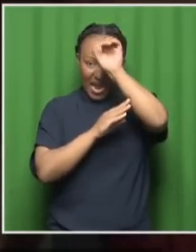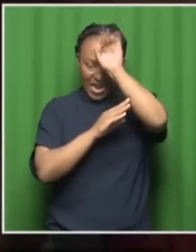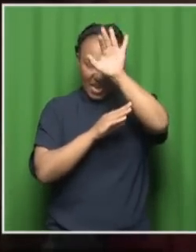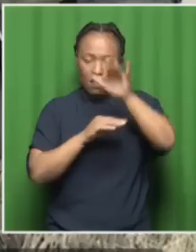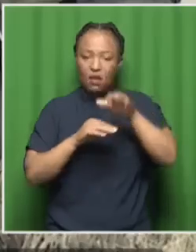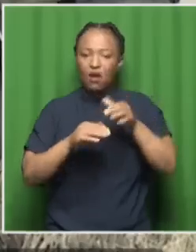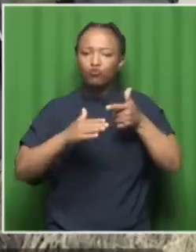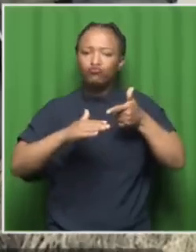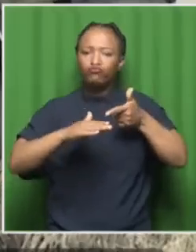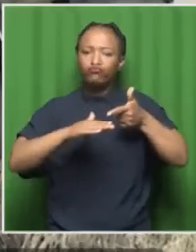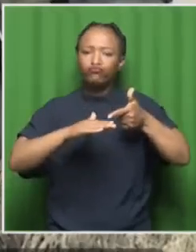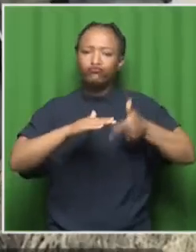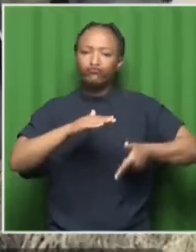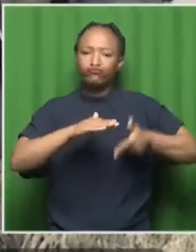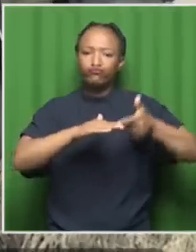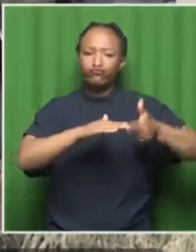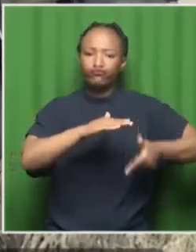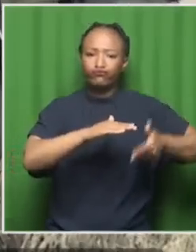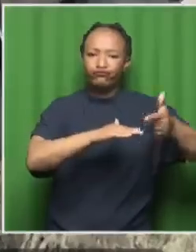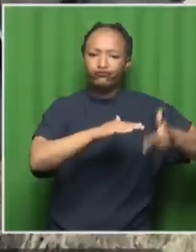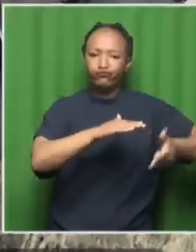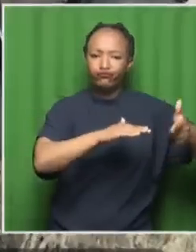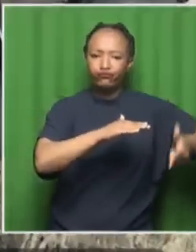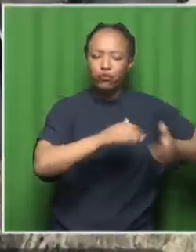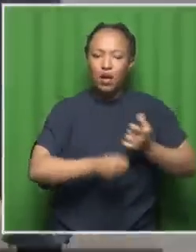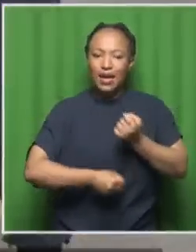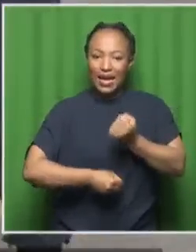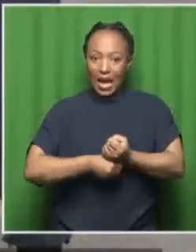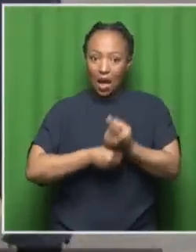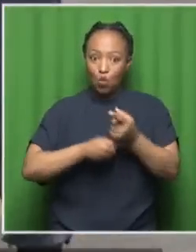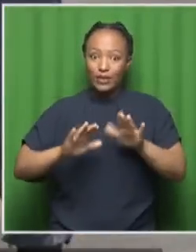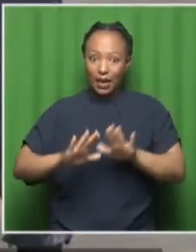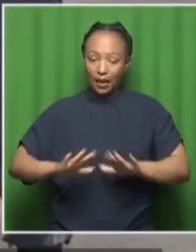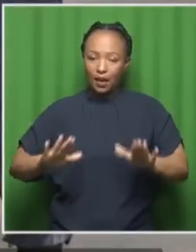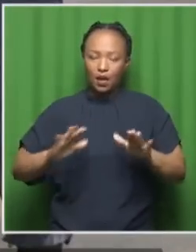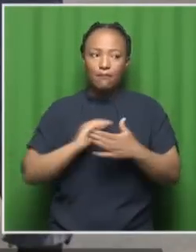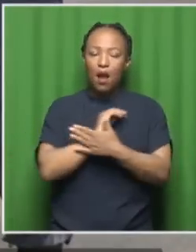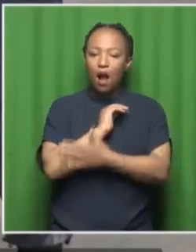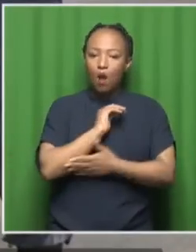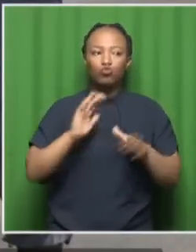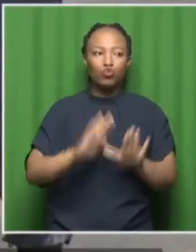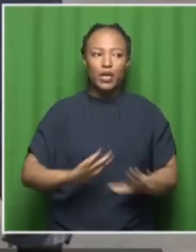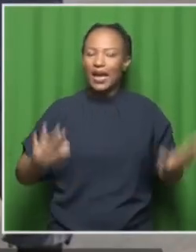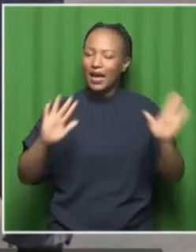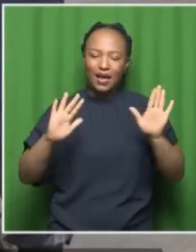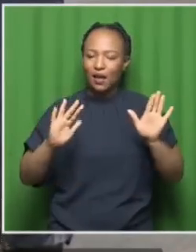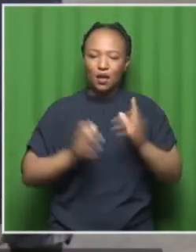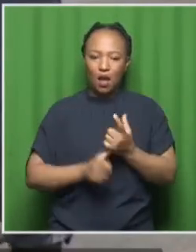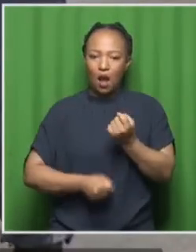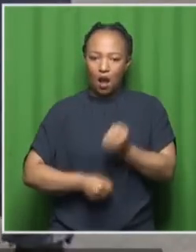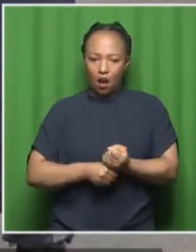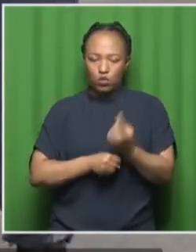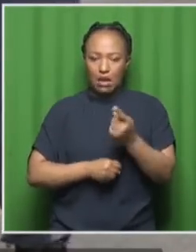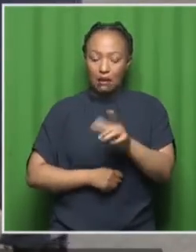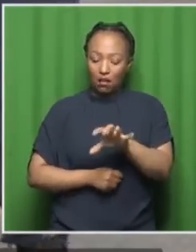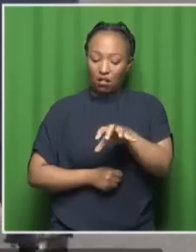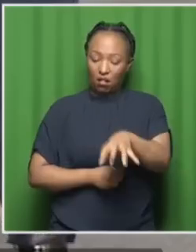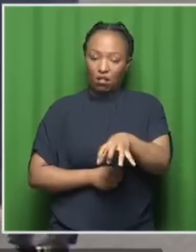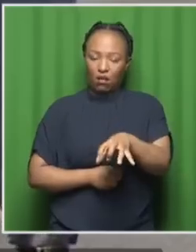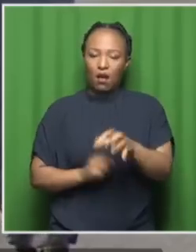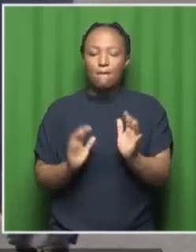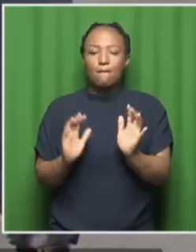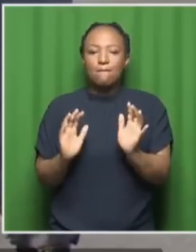Gauteng, not too sure about the rest of the country at that point. So how big do you think this issue is